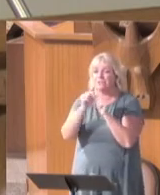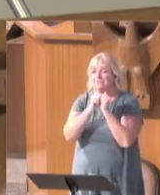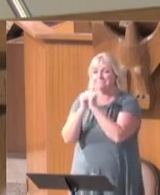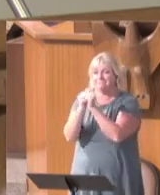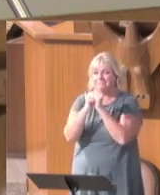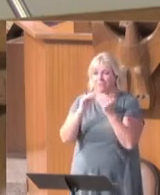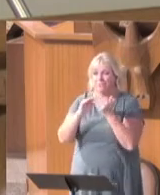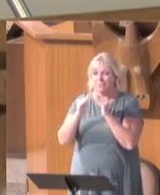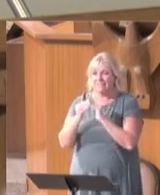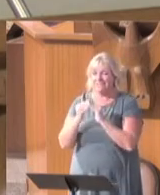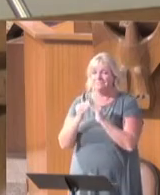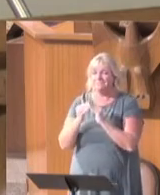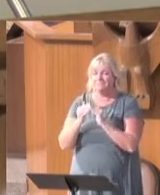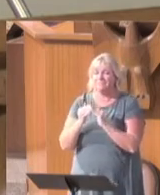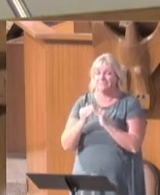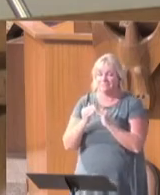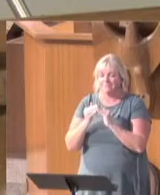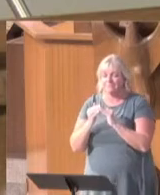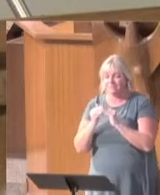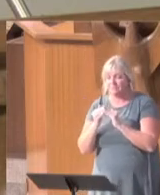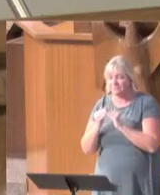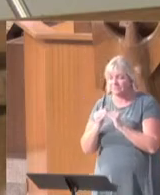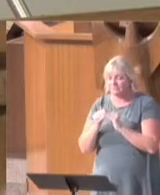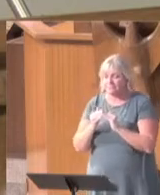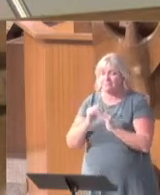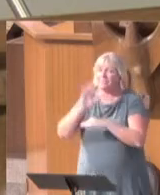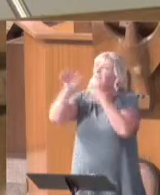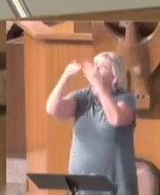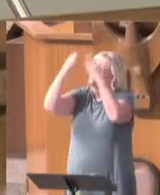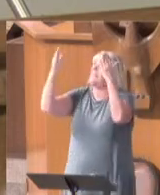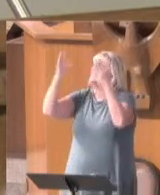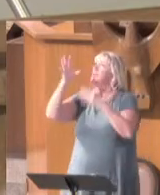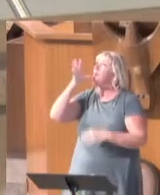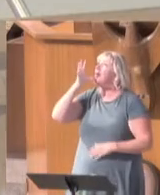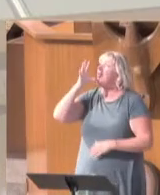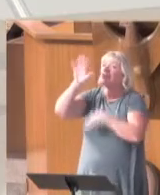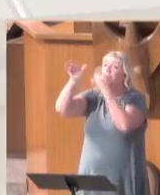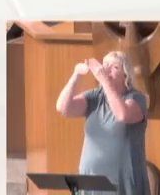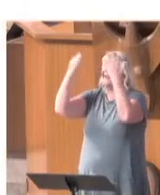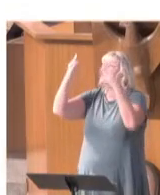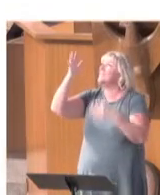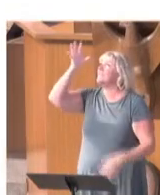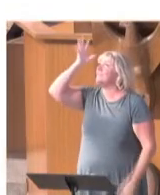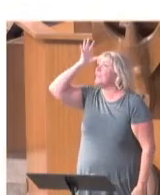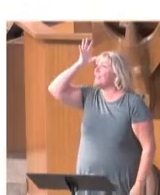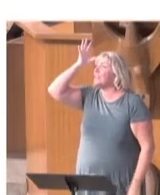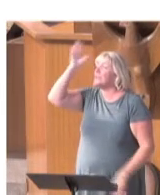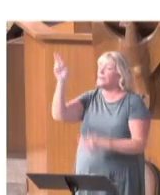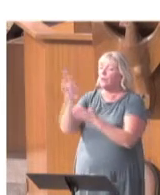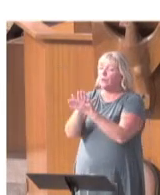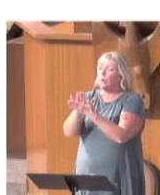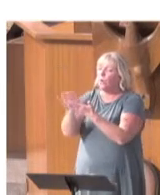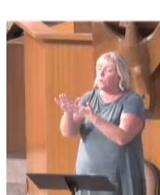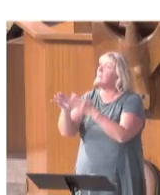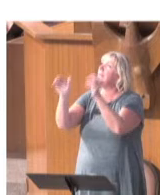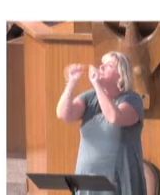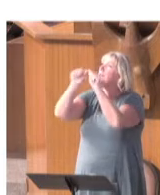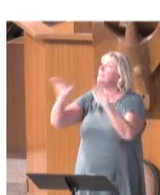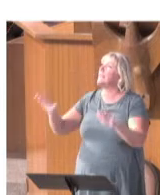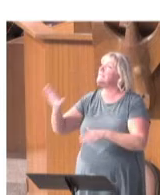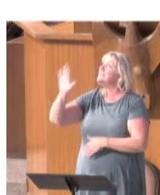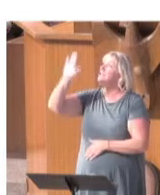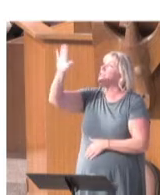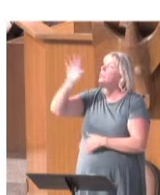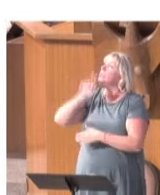community, saying together, Heavenly Mother, Heavenly Father, holy and blessed is